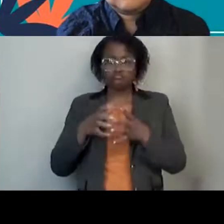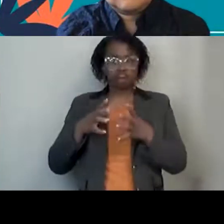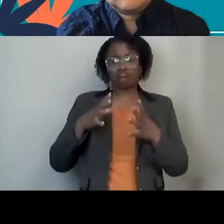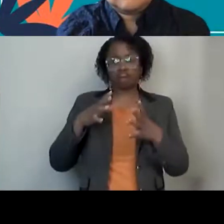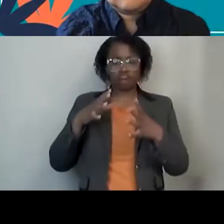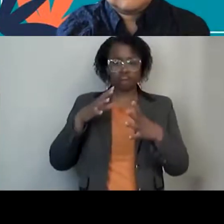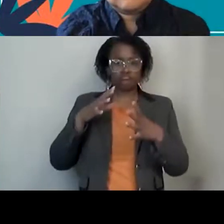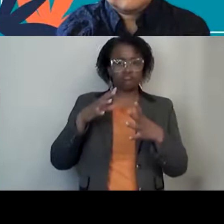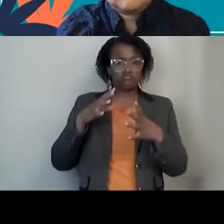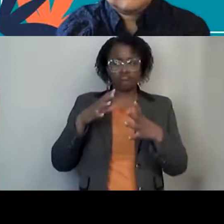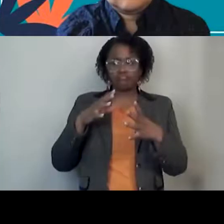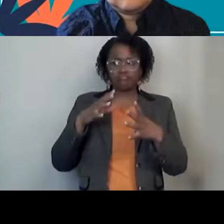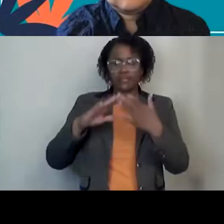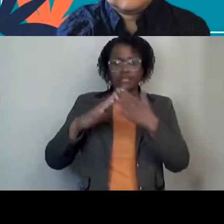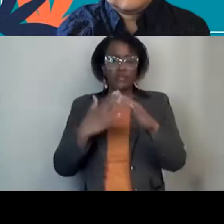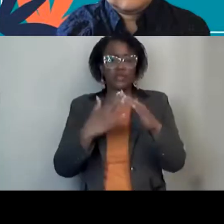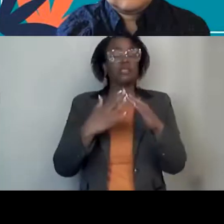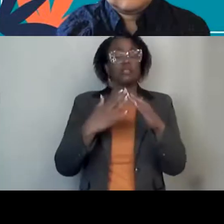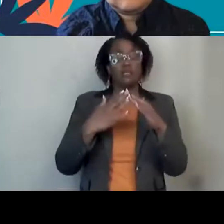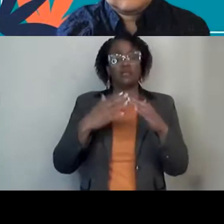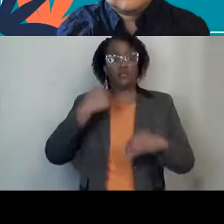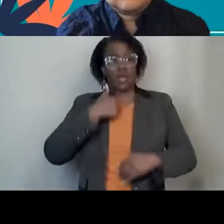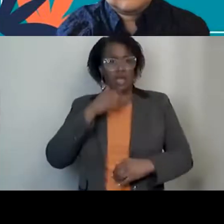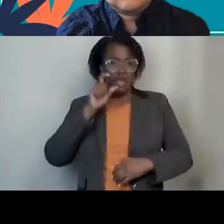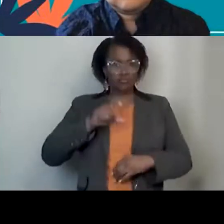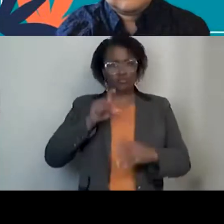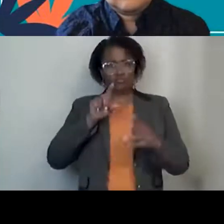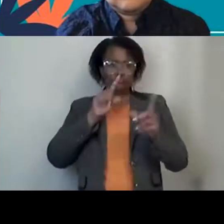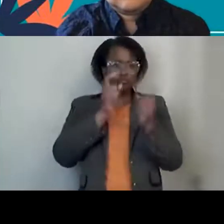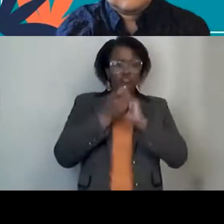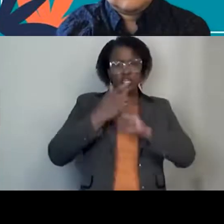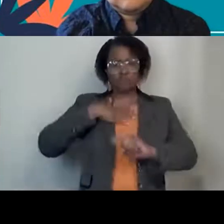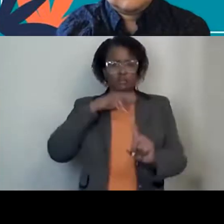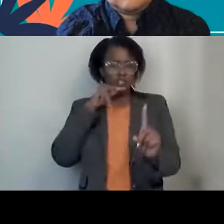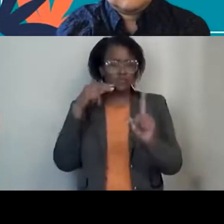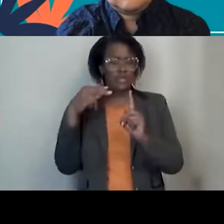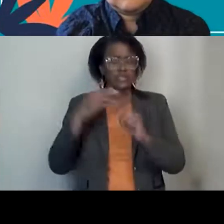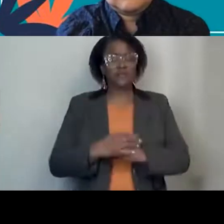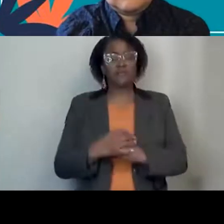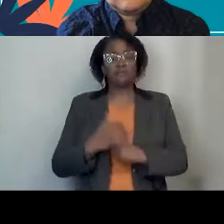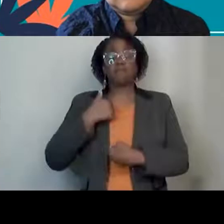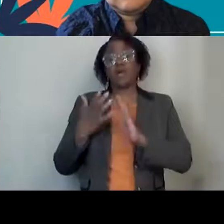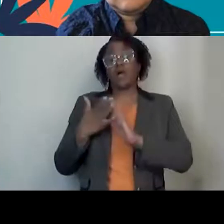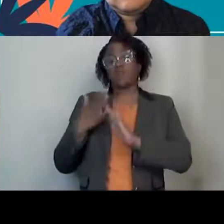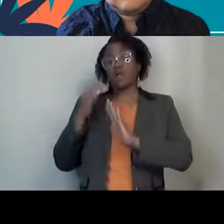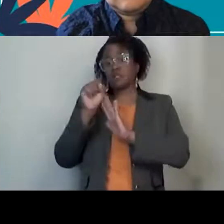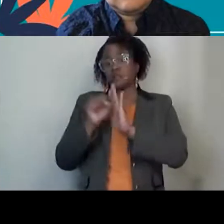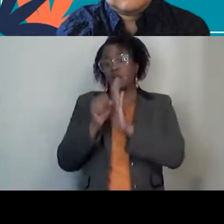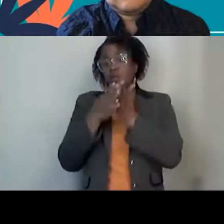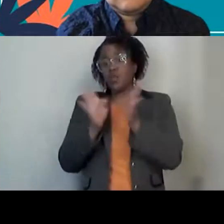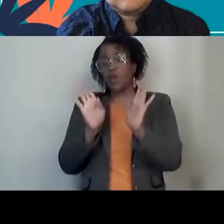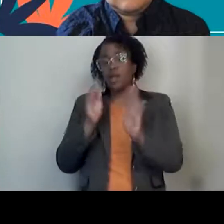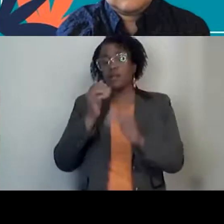doing, putting that to practice at a different level and in a different way. And we were, so I run a statewide feminist